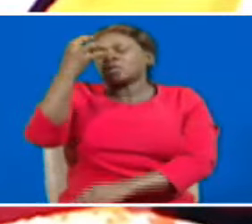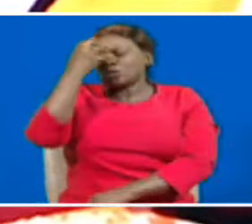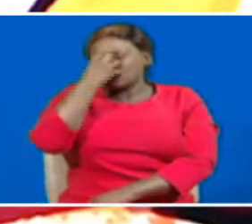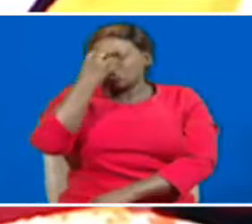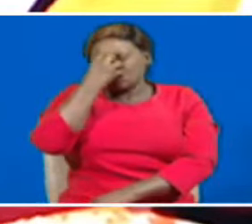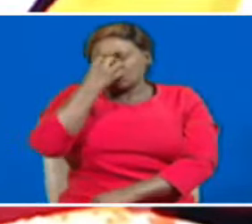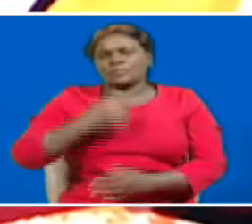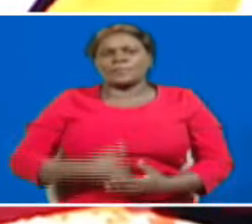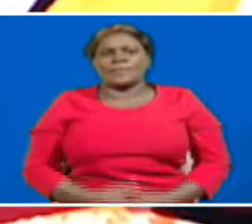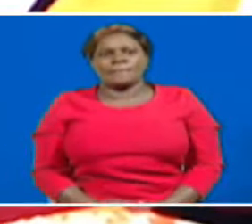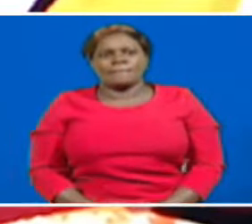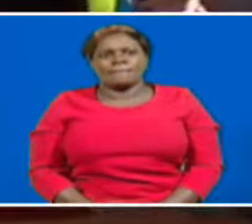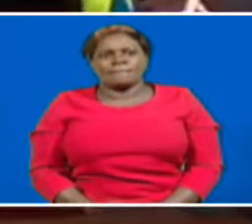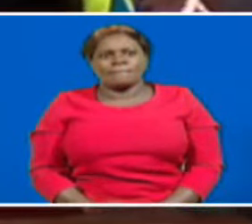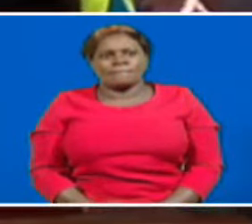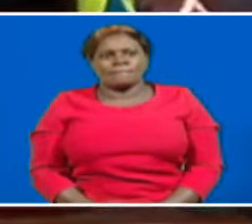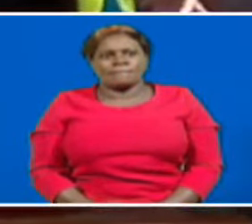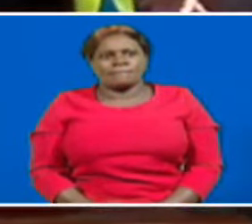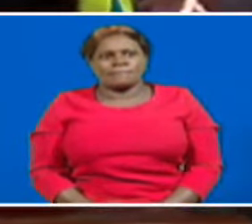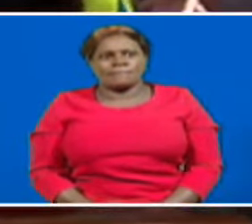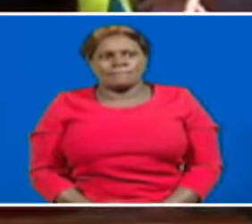legacy.